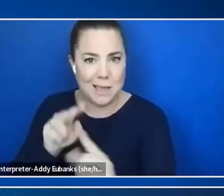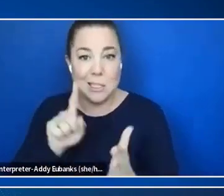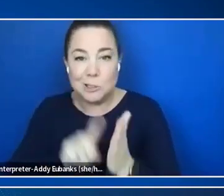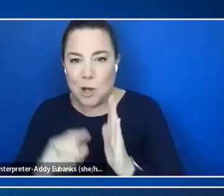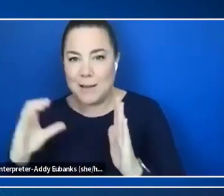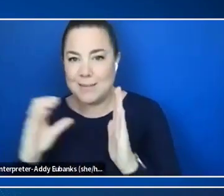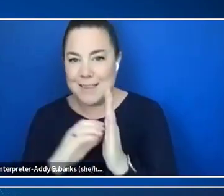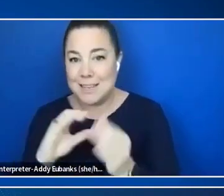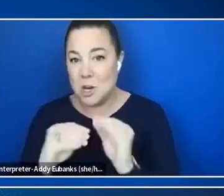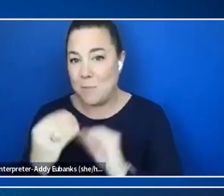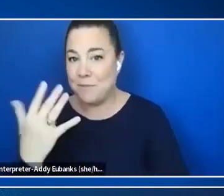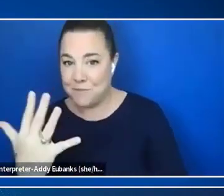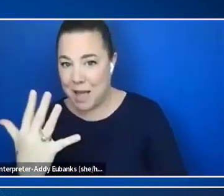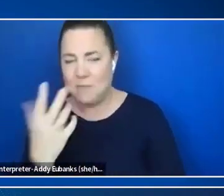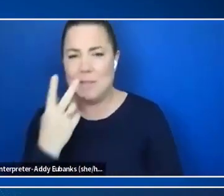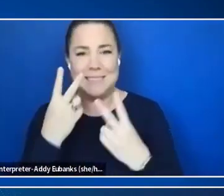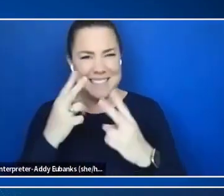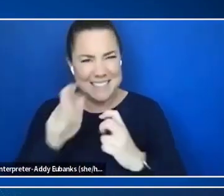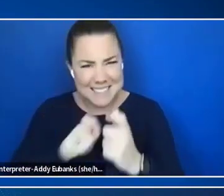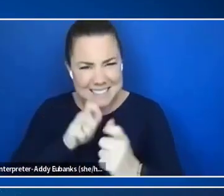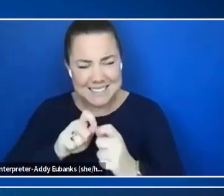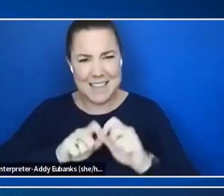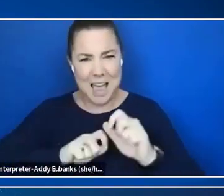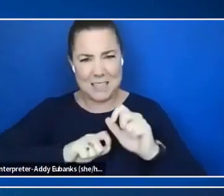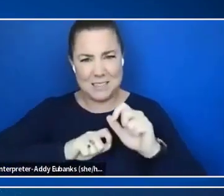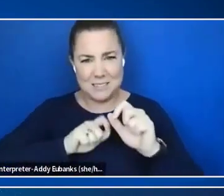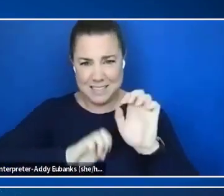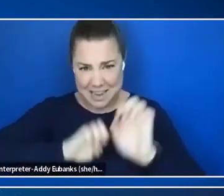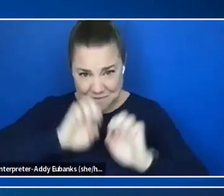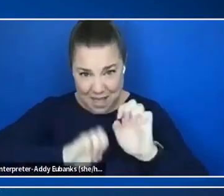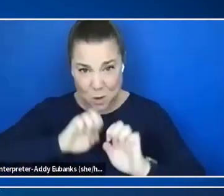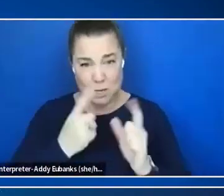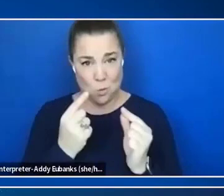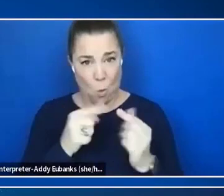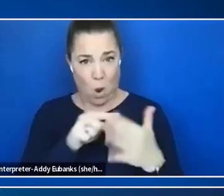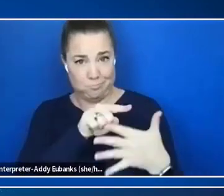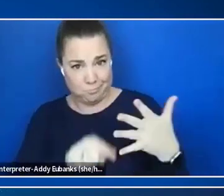see exactly what you will be evaluated on. Absolutely.